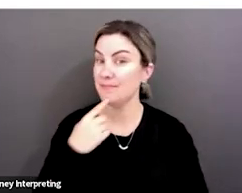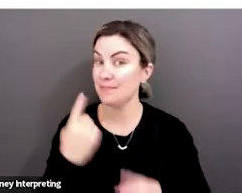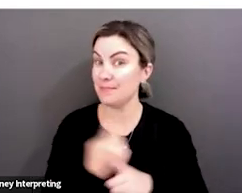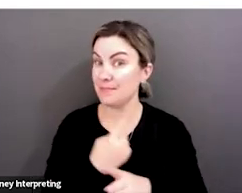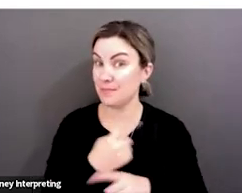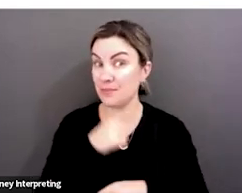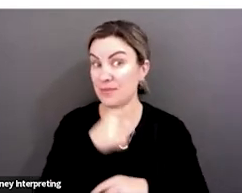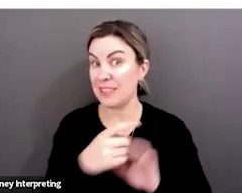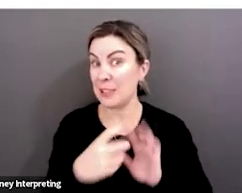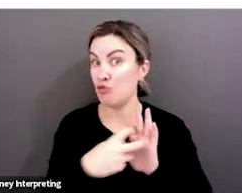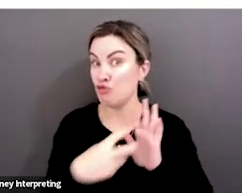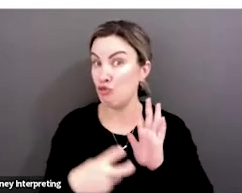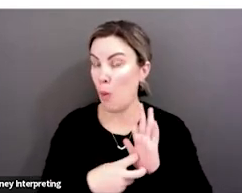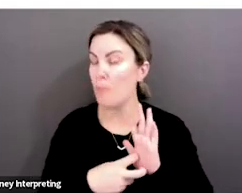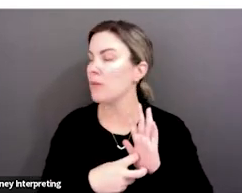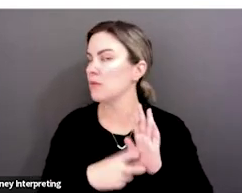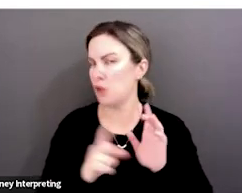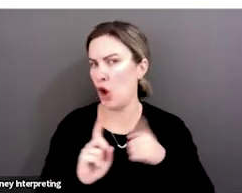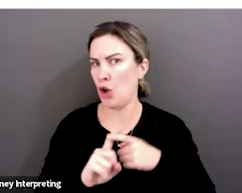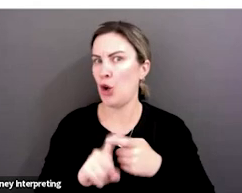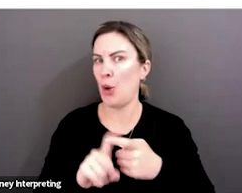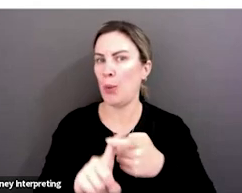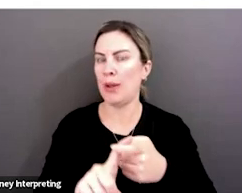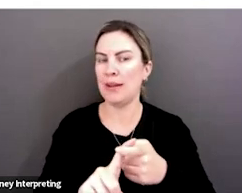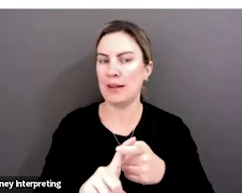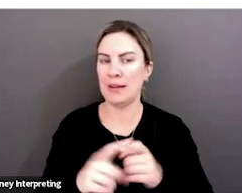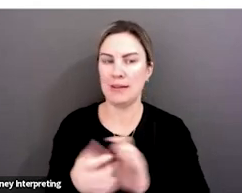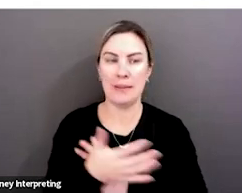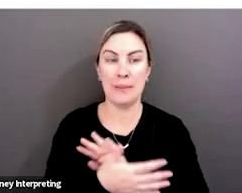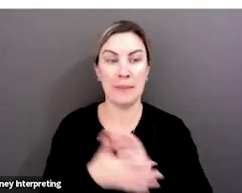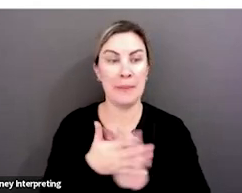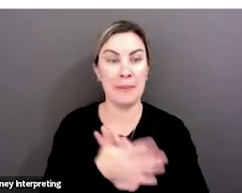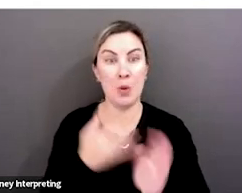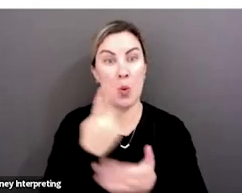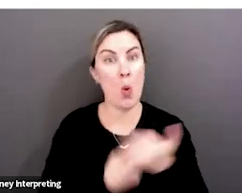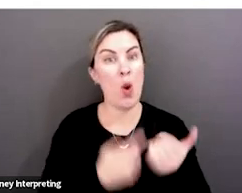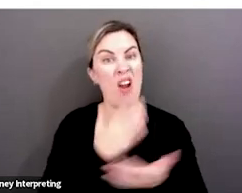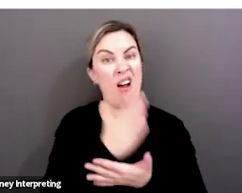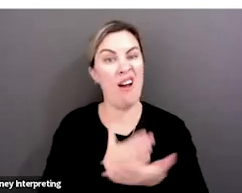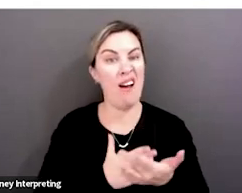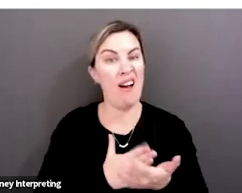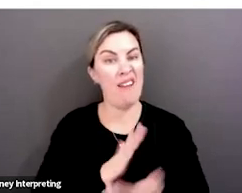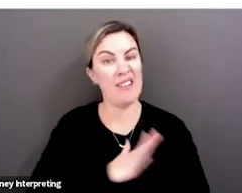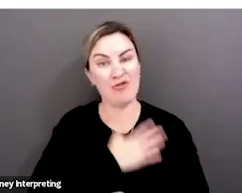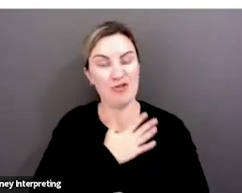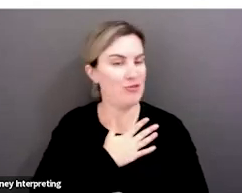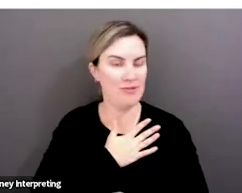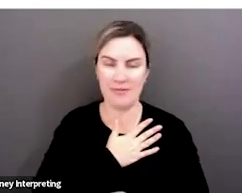this course is ongoing, so we don't have only half of those who've been expressing interest enrolled into the